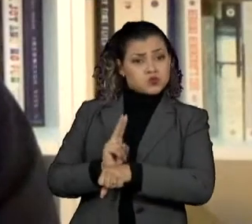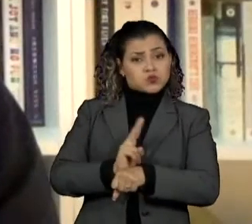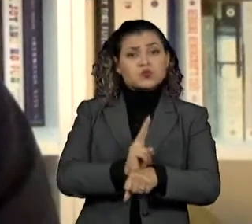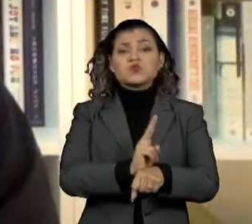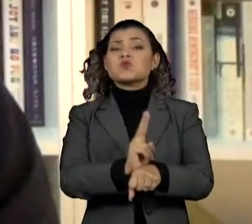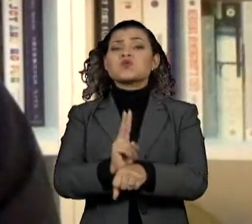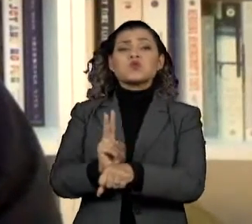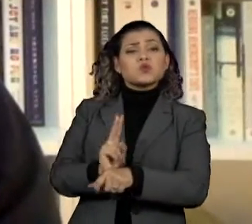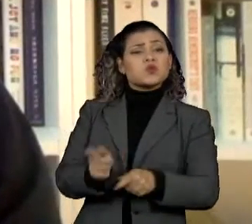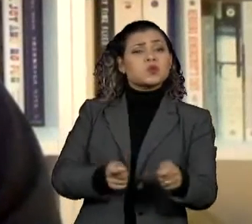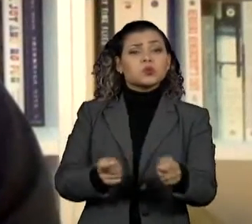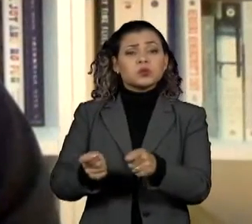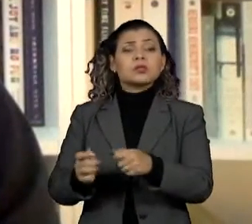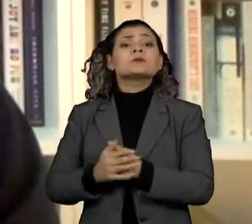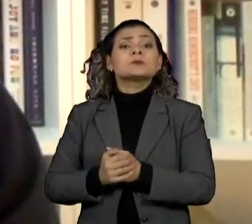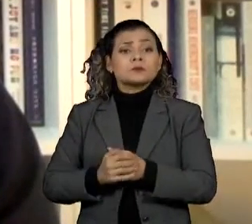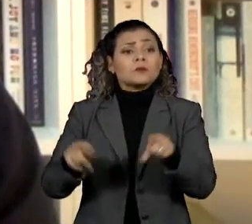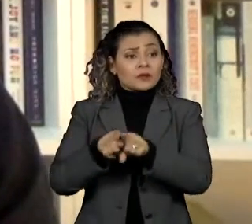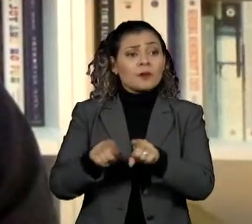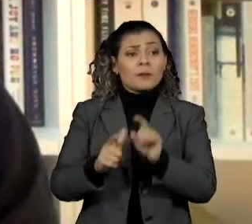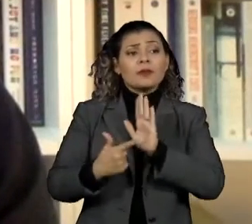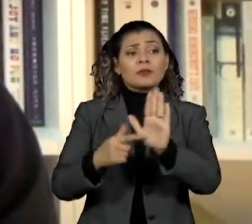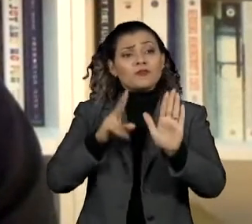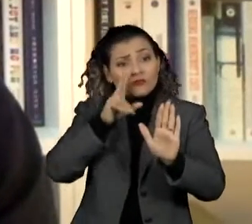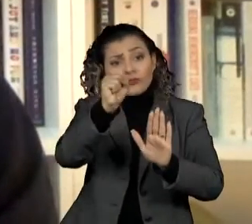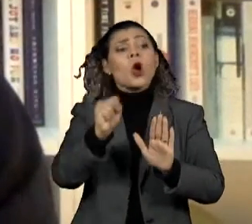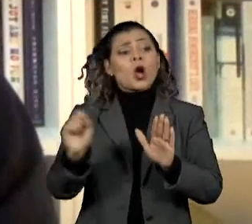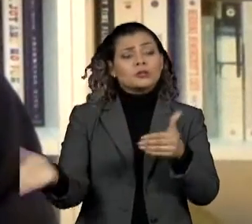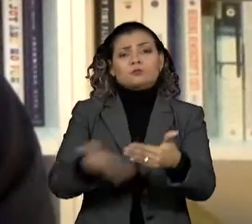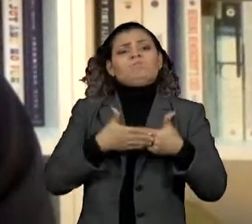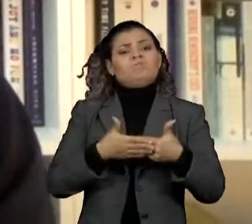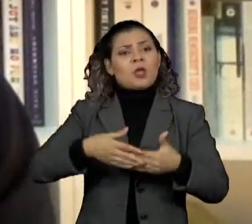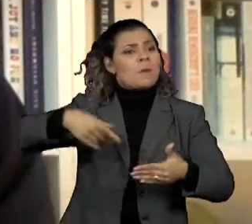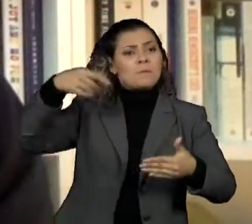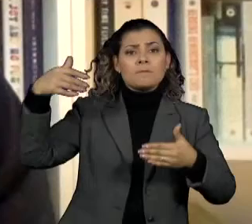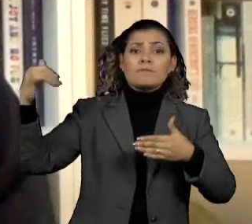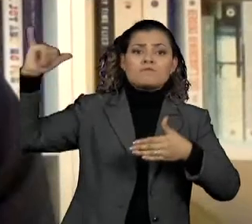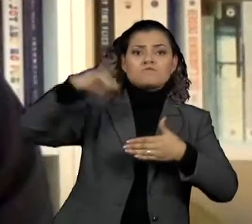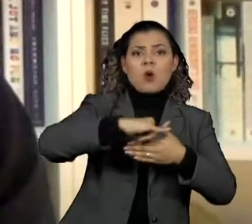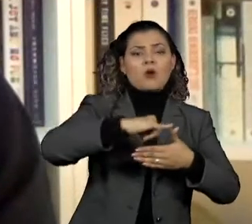military. They have imposed